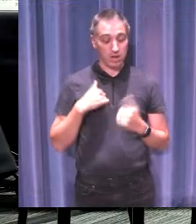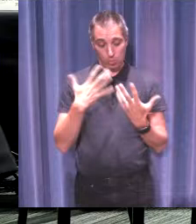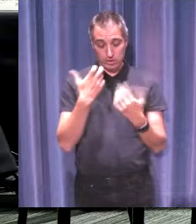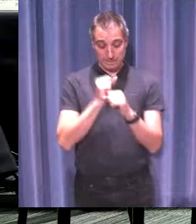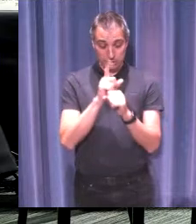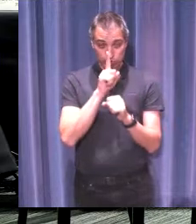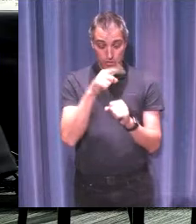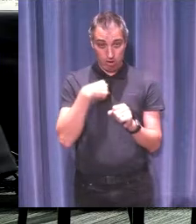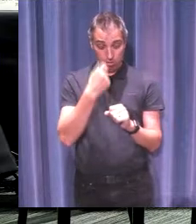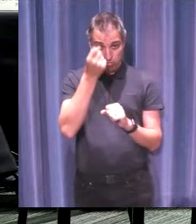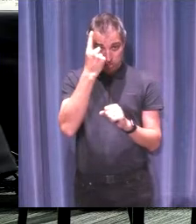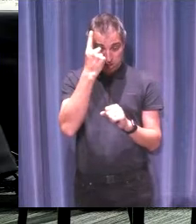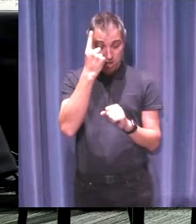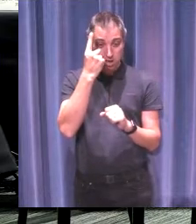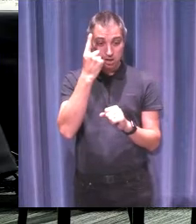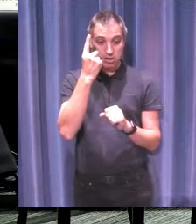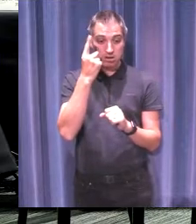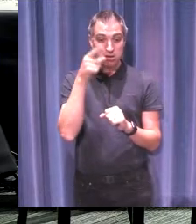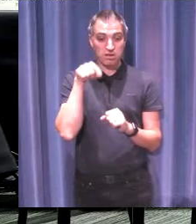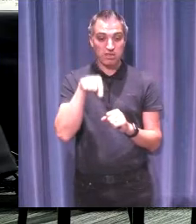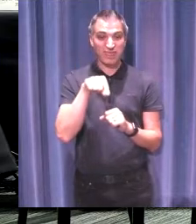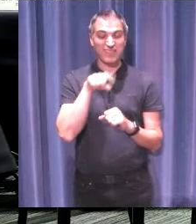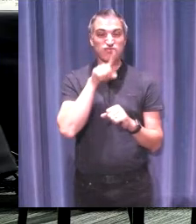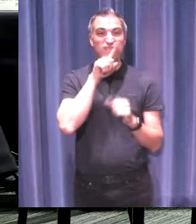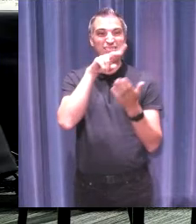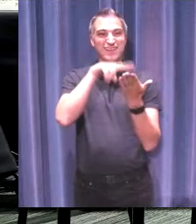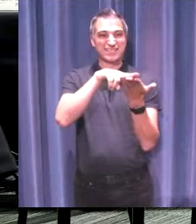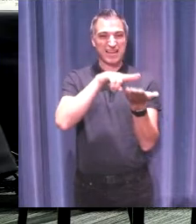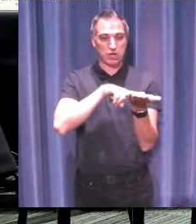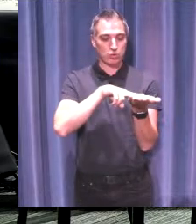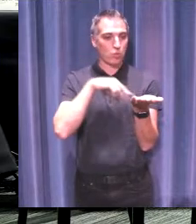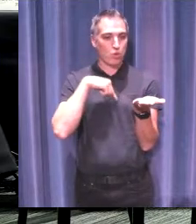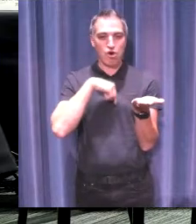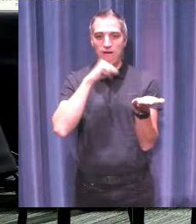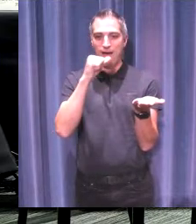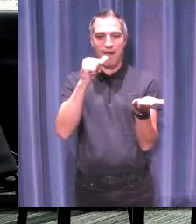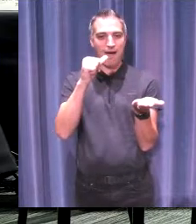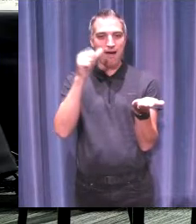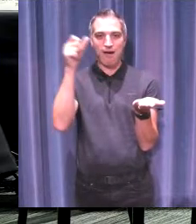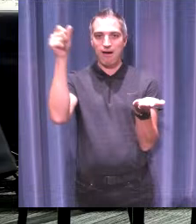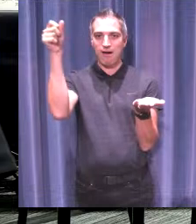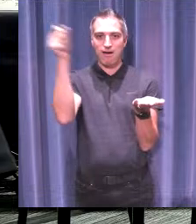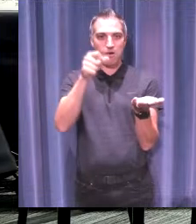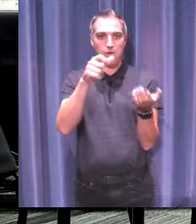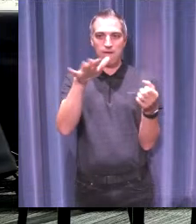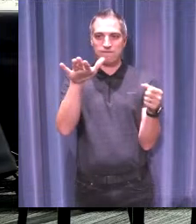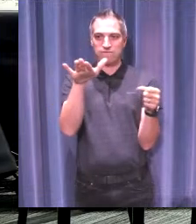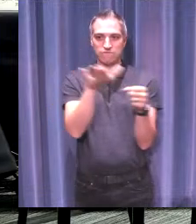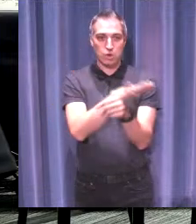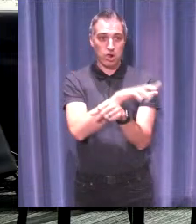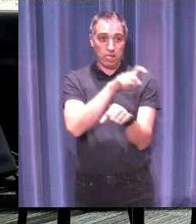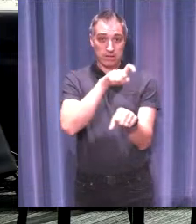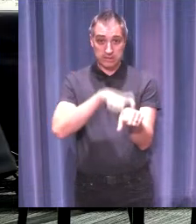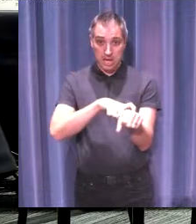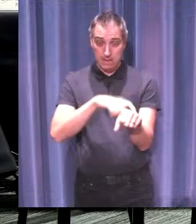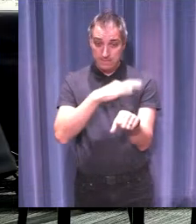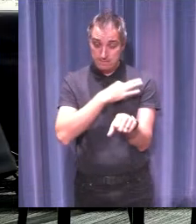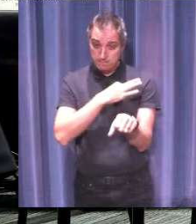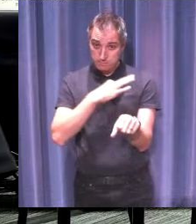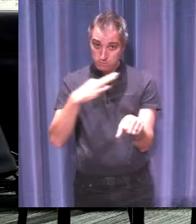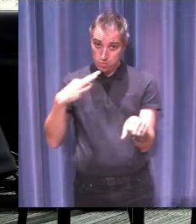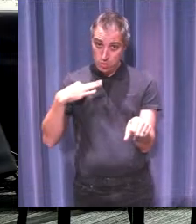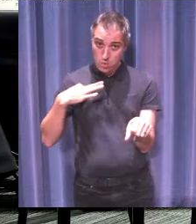this correctly, that this is really a contractual matter, we're not bringing this person in as a full-time employee of the